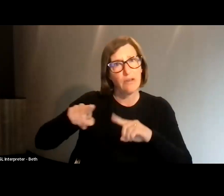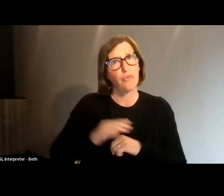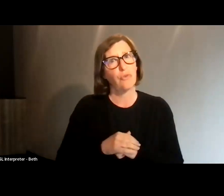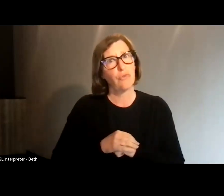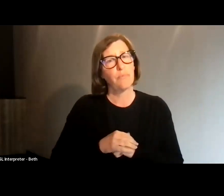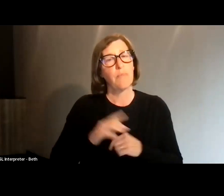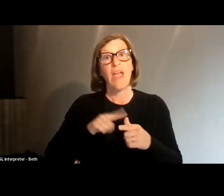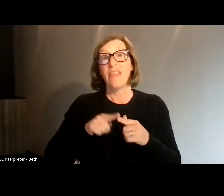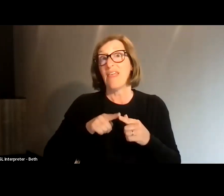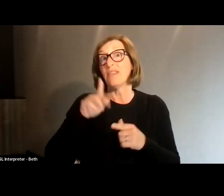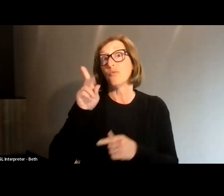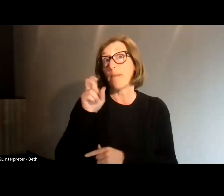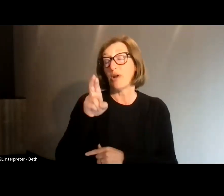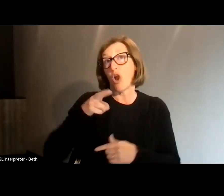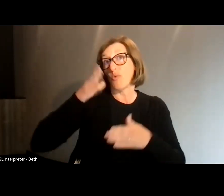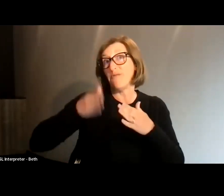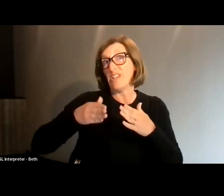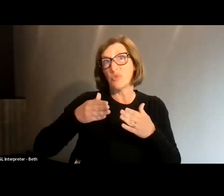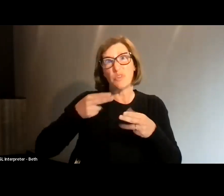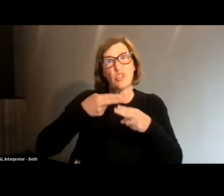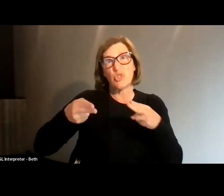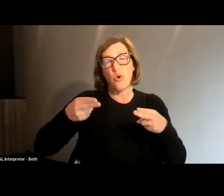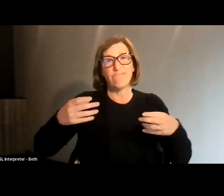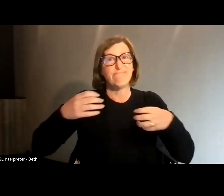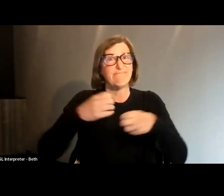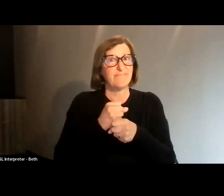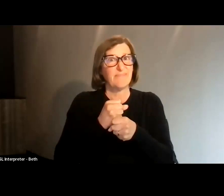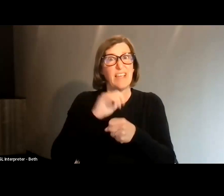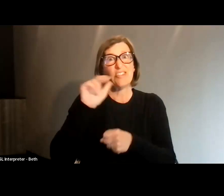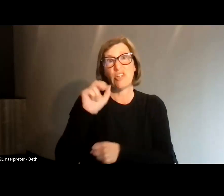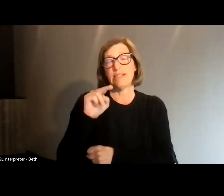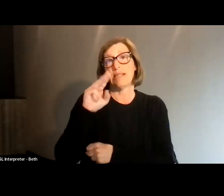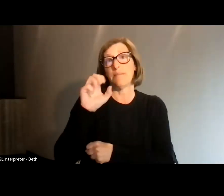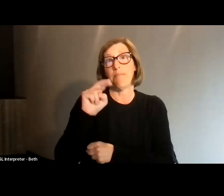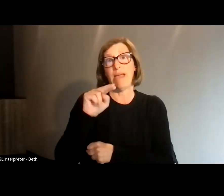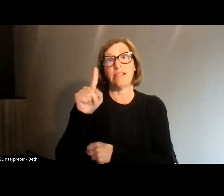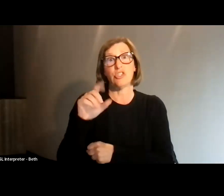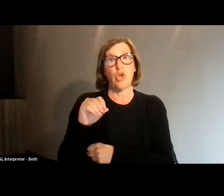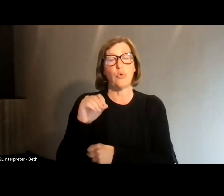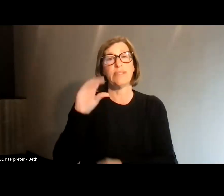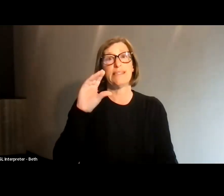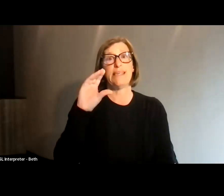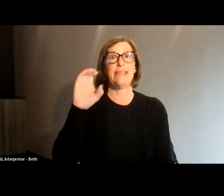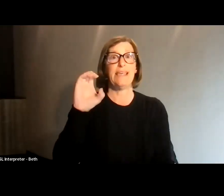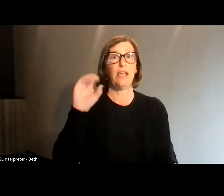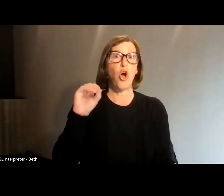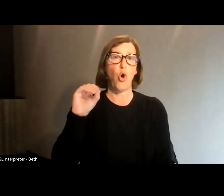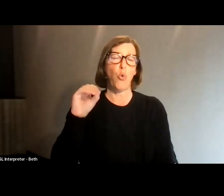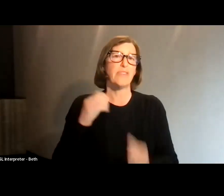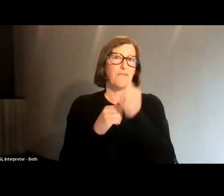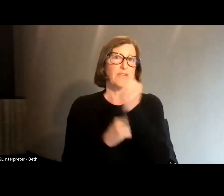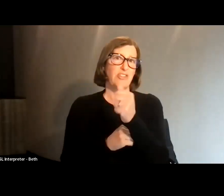conclude with a few closing remarks from Jason Menzo, the Chief Executive Officer at the Foundation Fighting